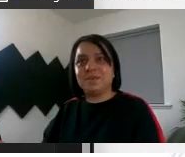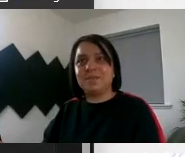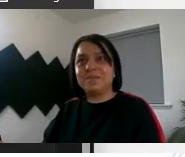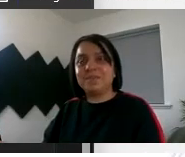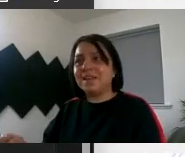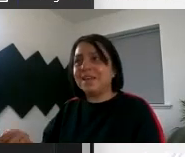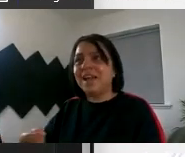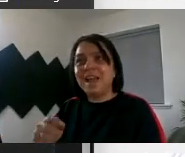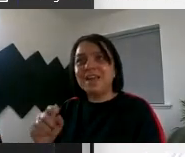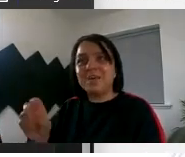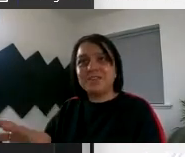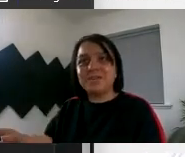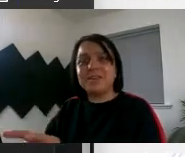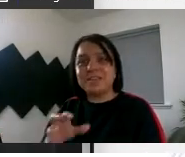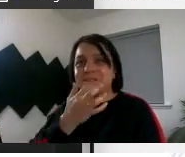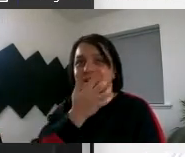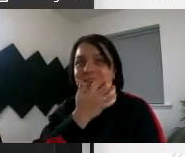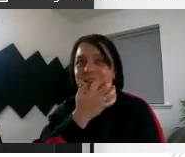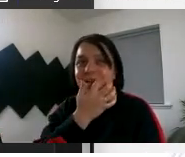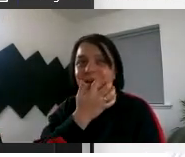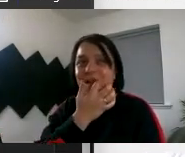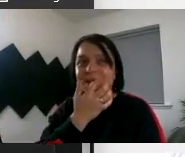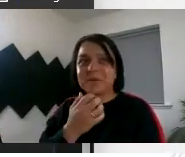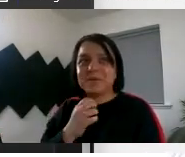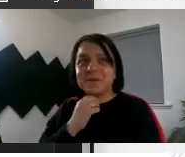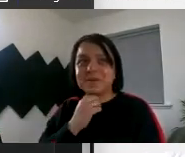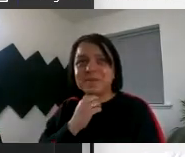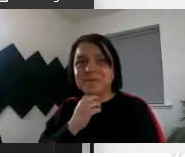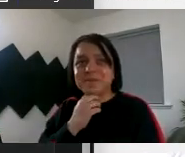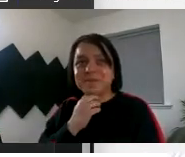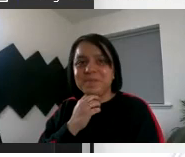shop. Any questions about the Scottish slang?